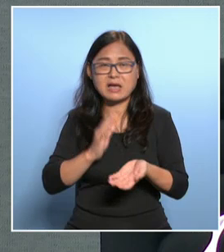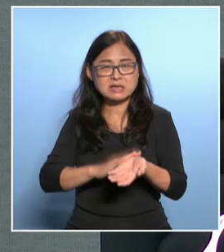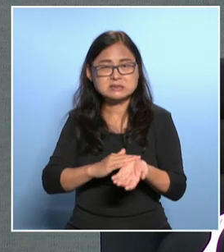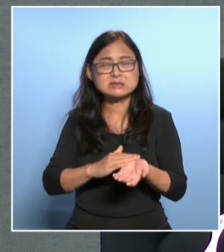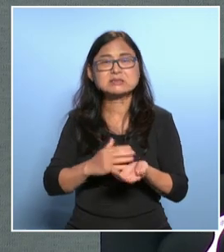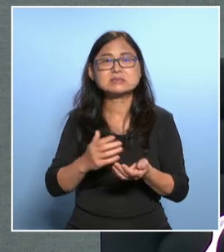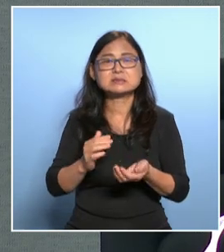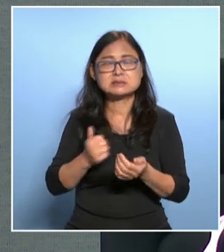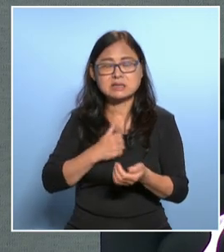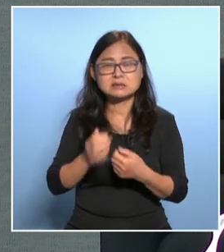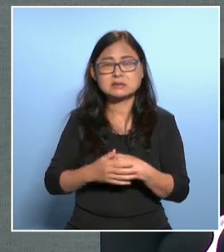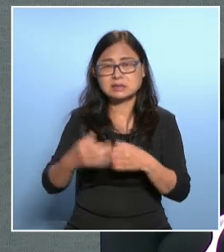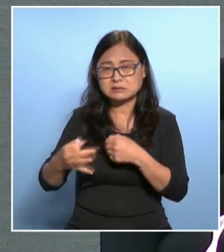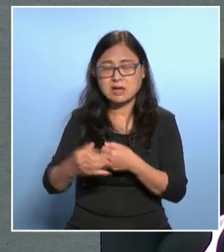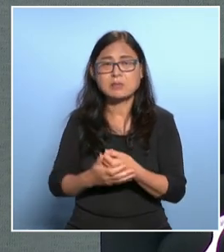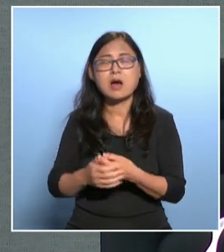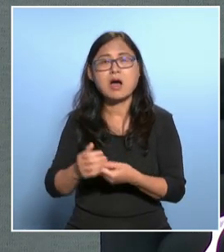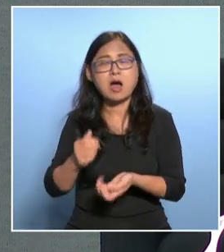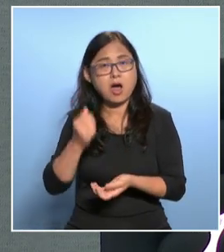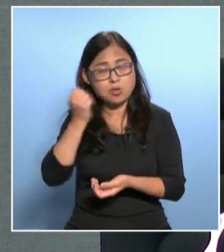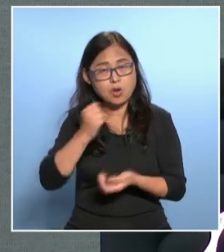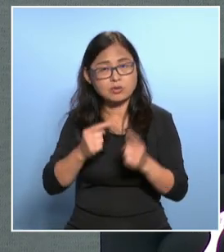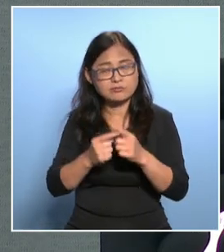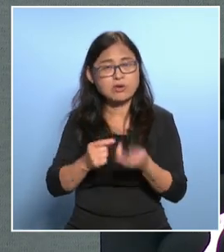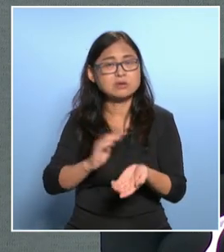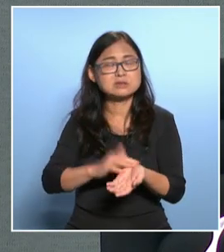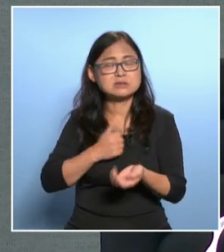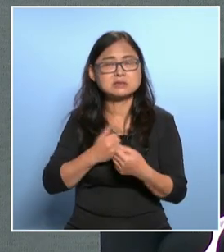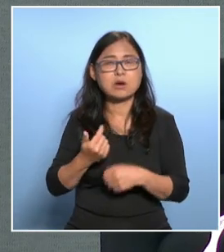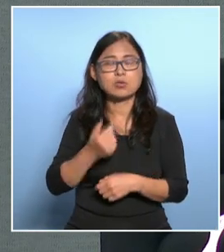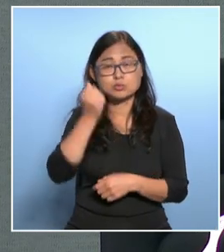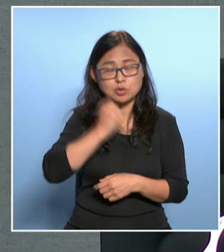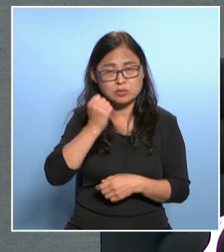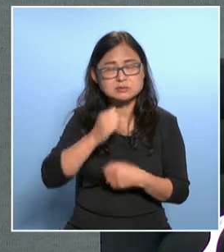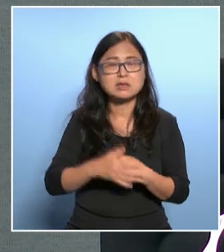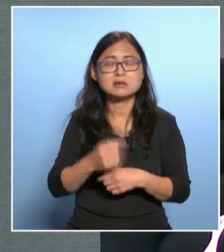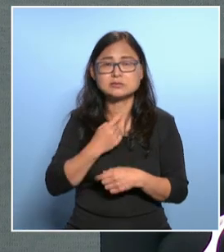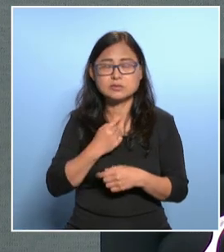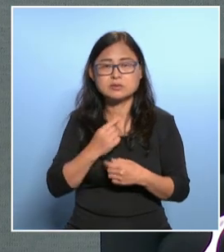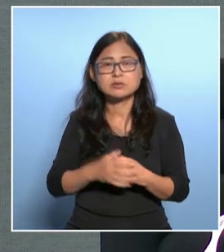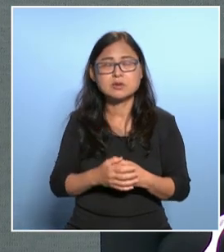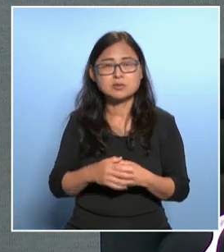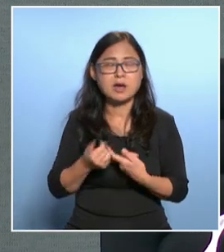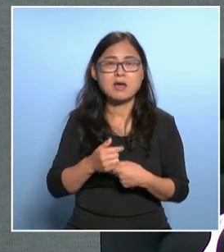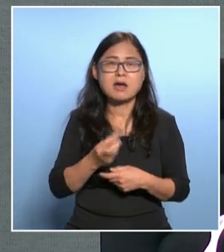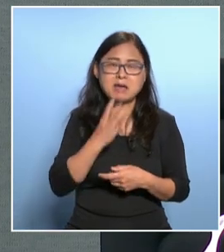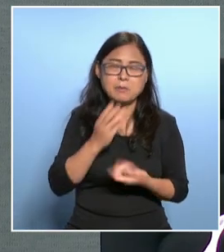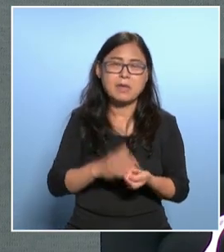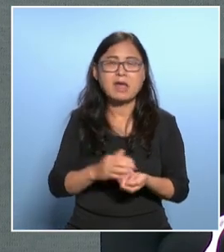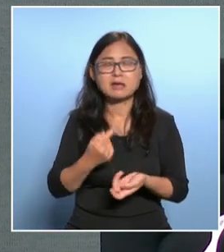oncology and palliative care and geriatric